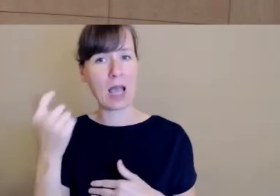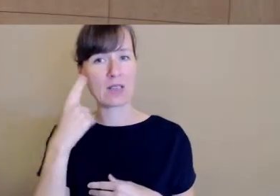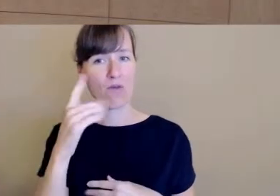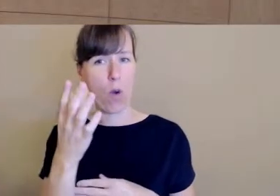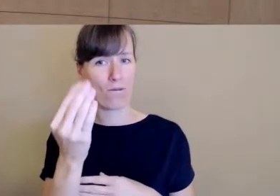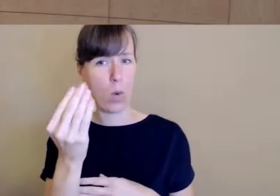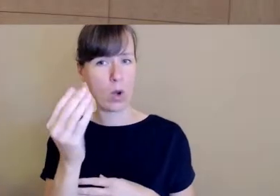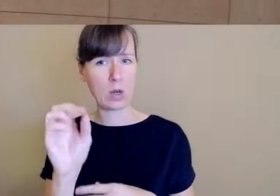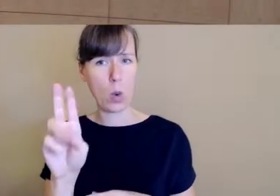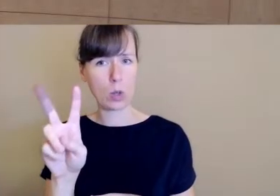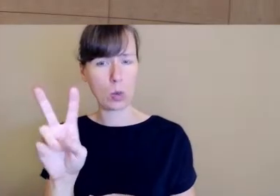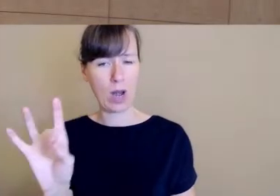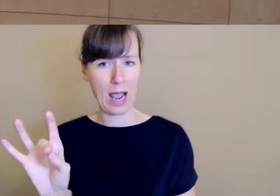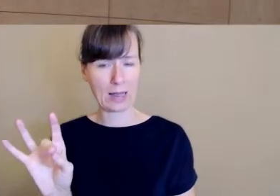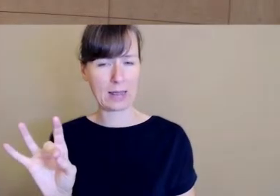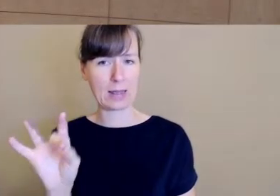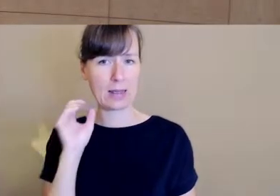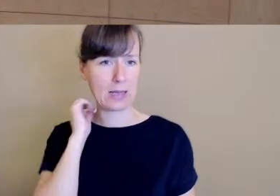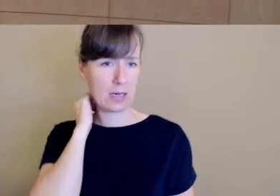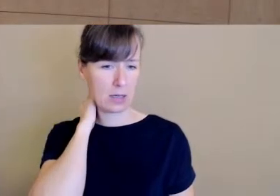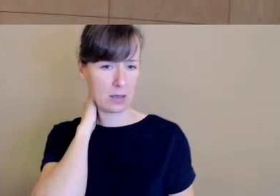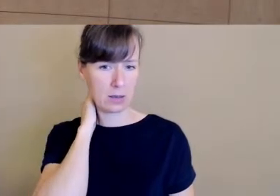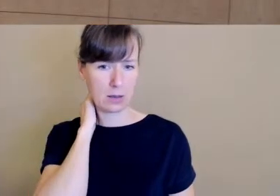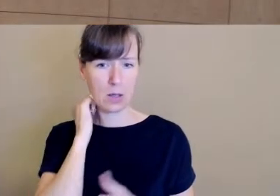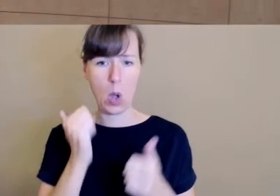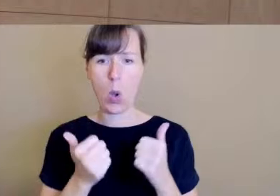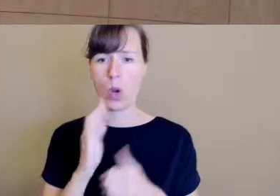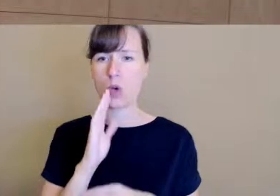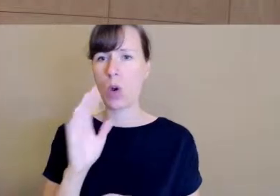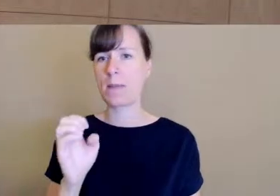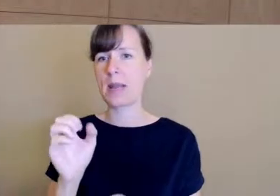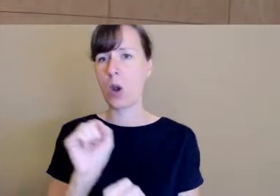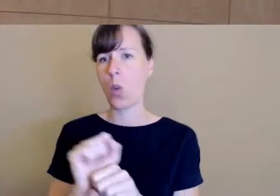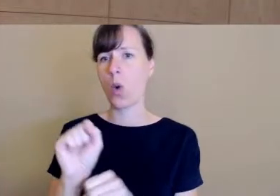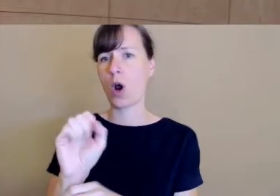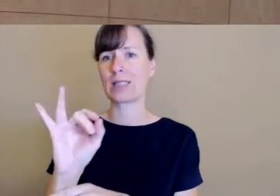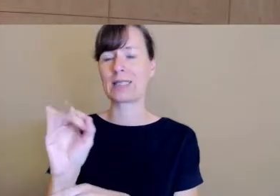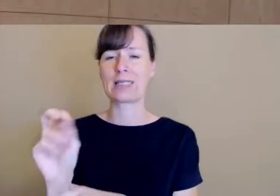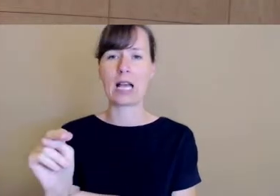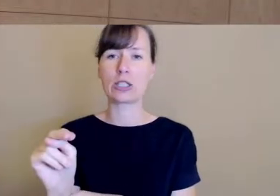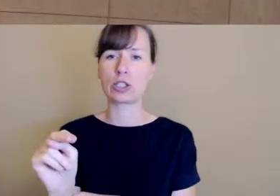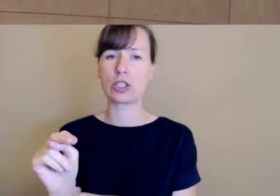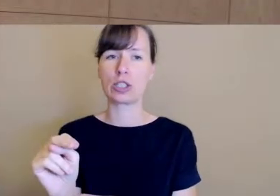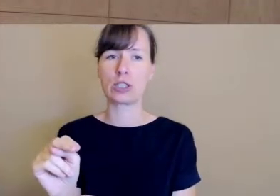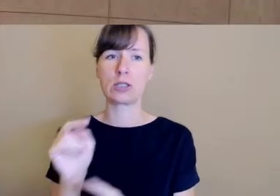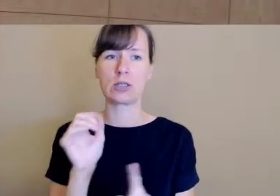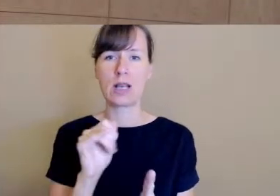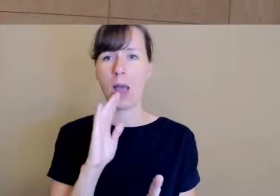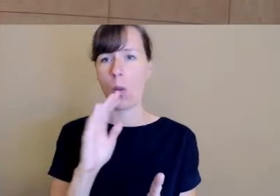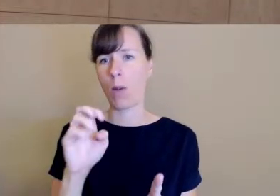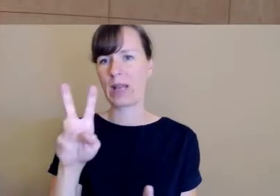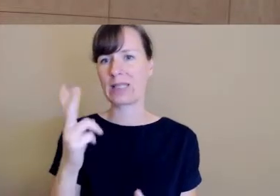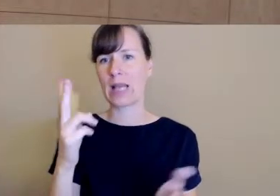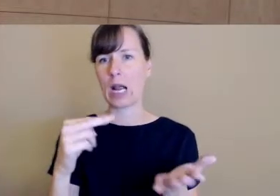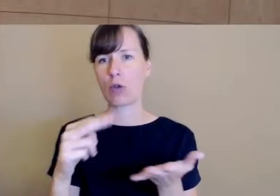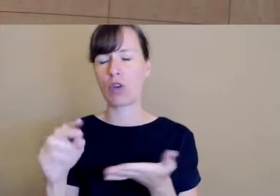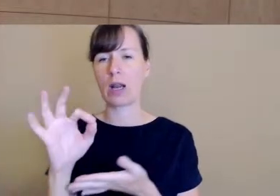the 28th, which would be the work session? That will be the second reading of the